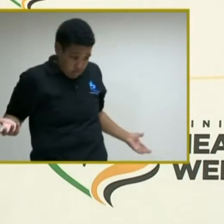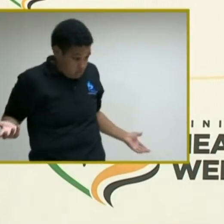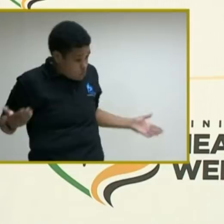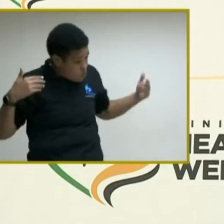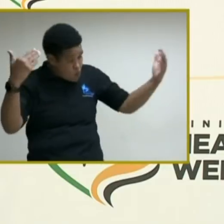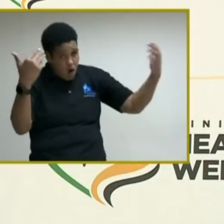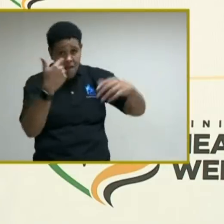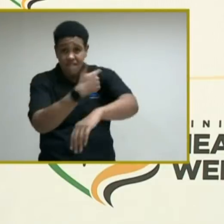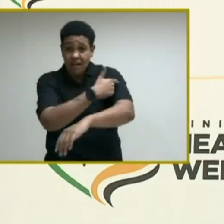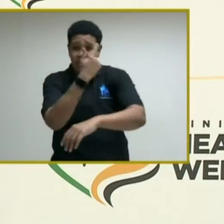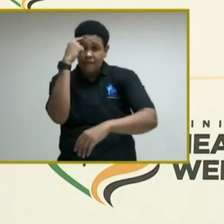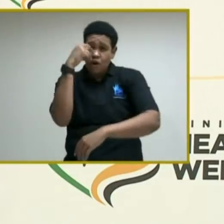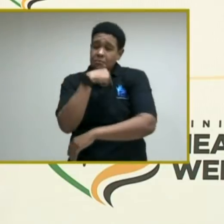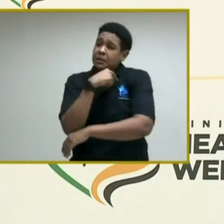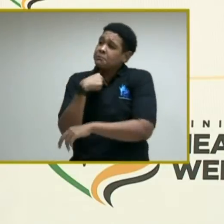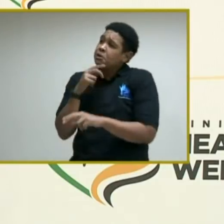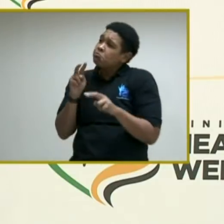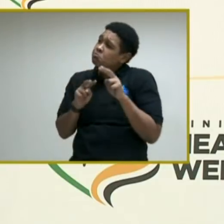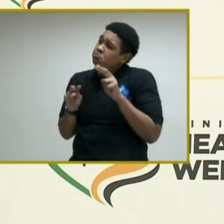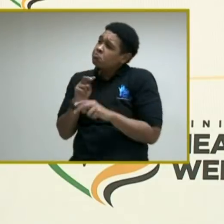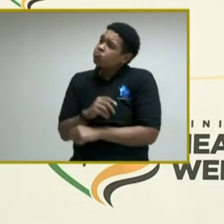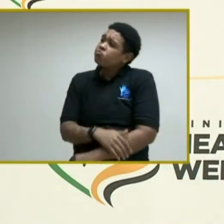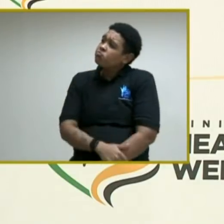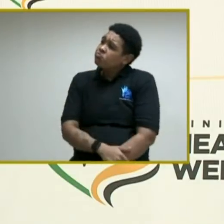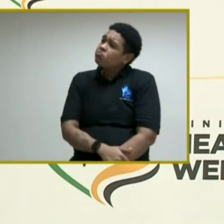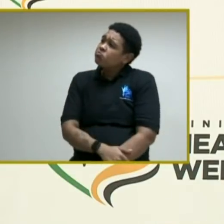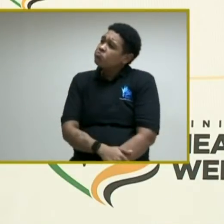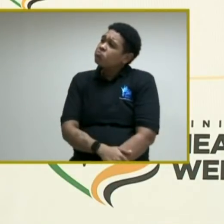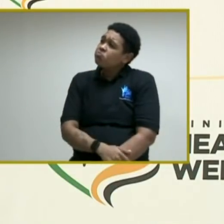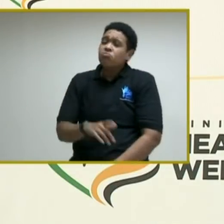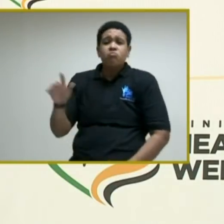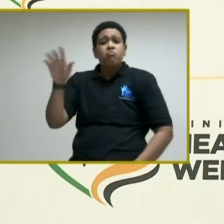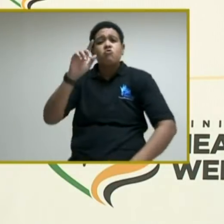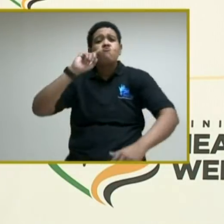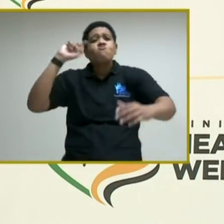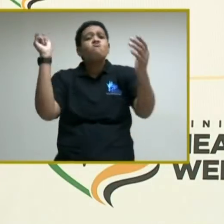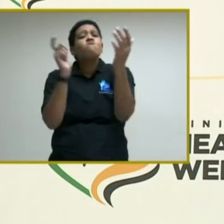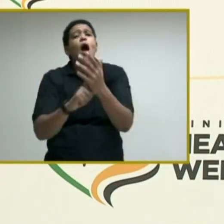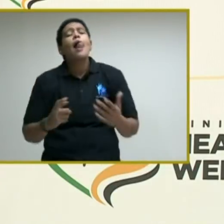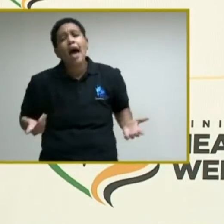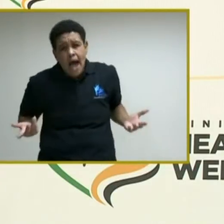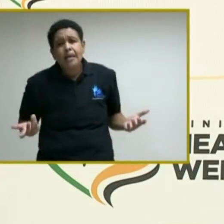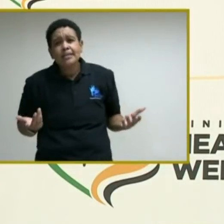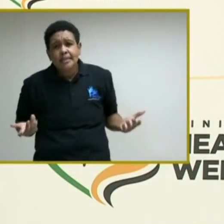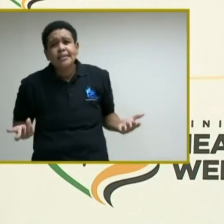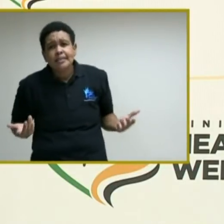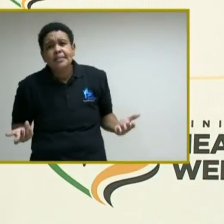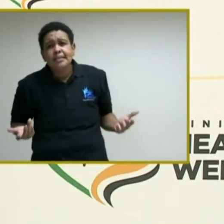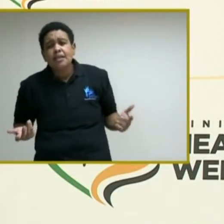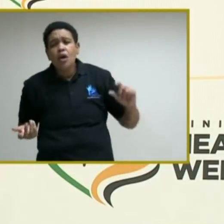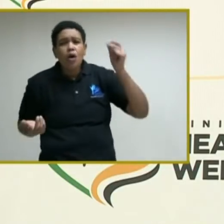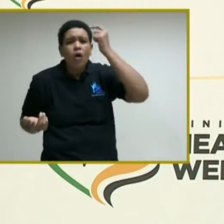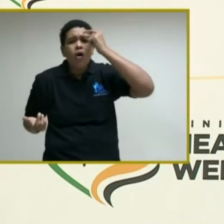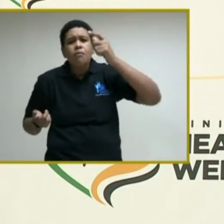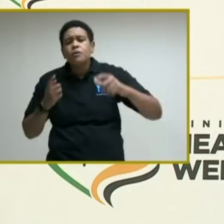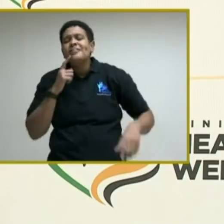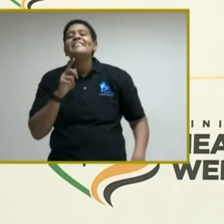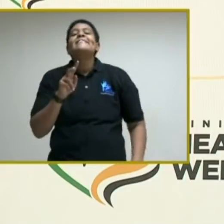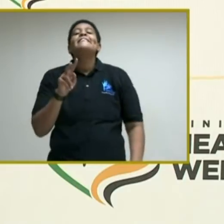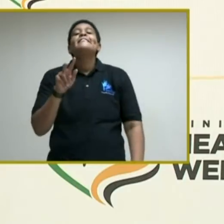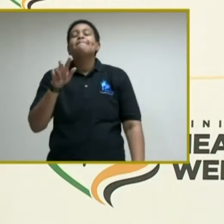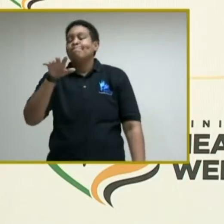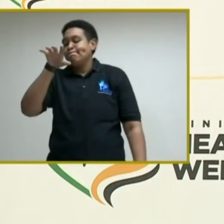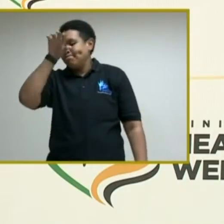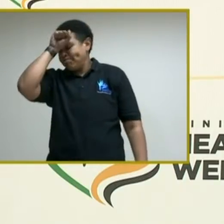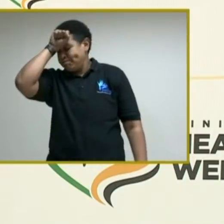it says is that there is a recognition, and government is very seized with